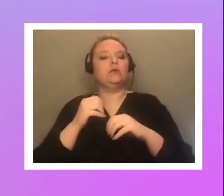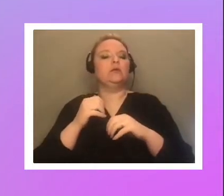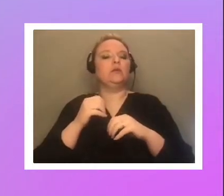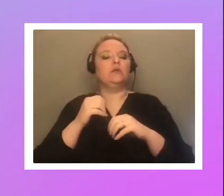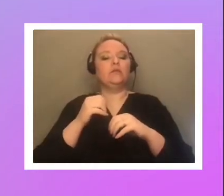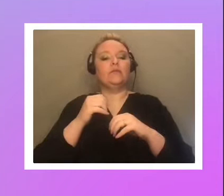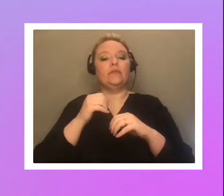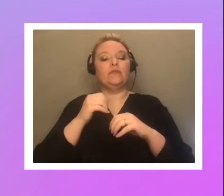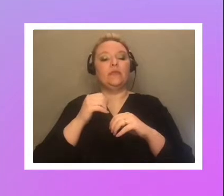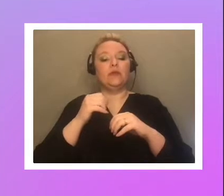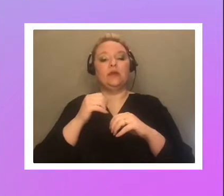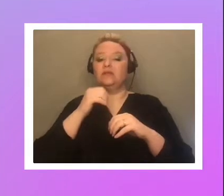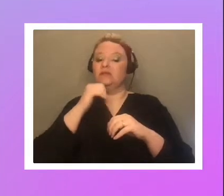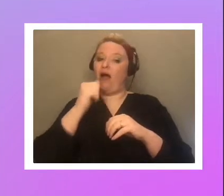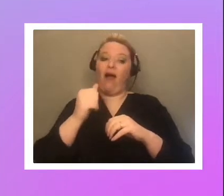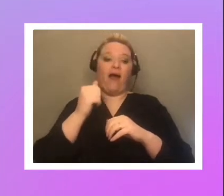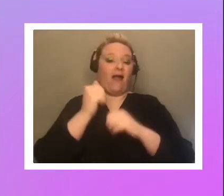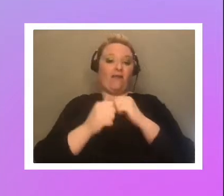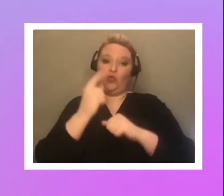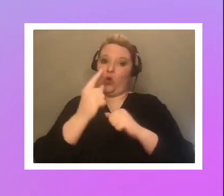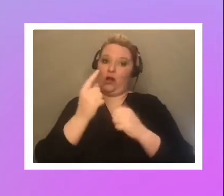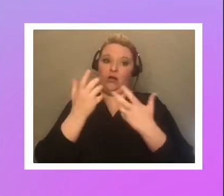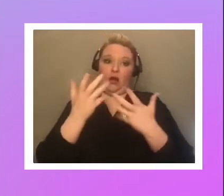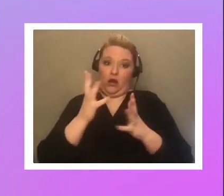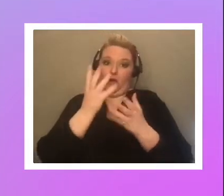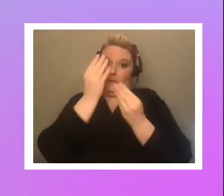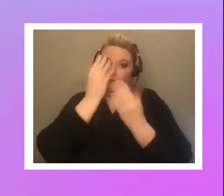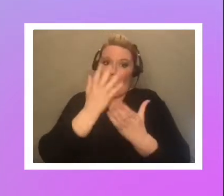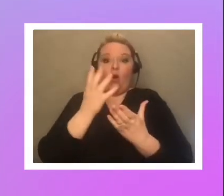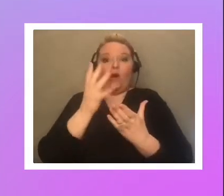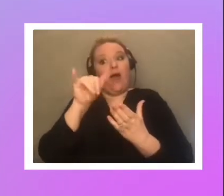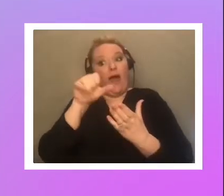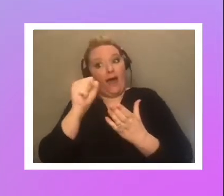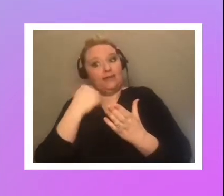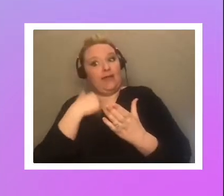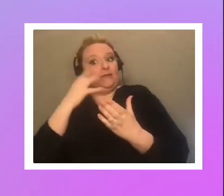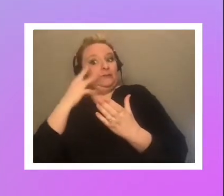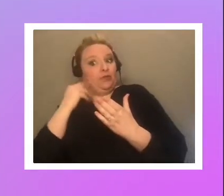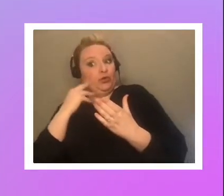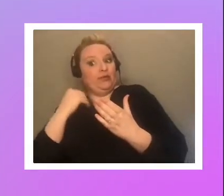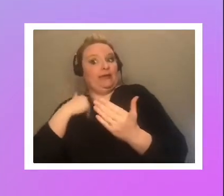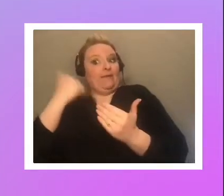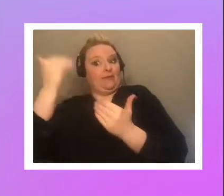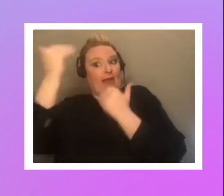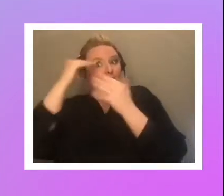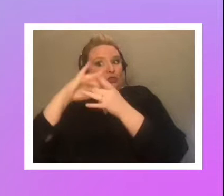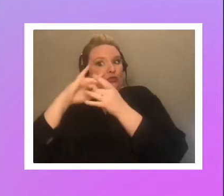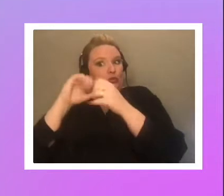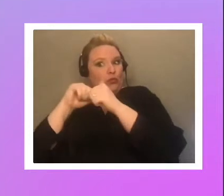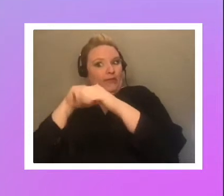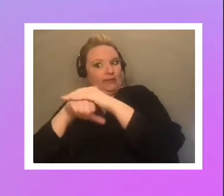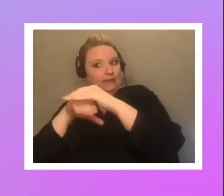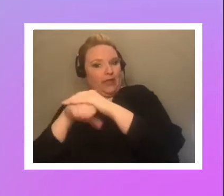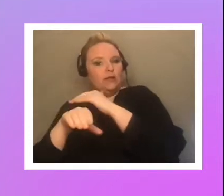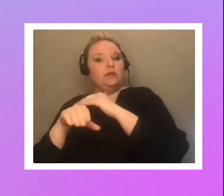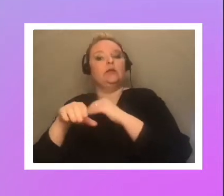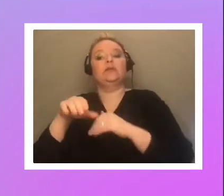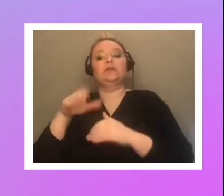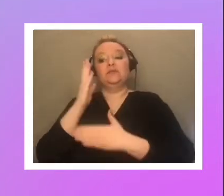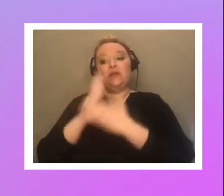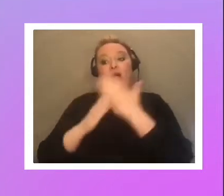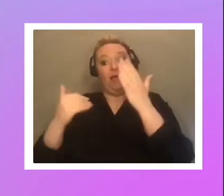have accessibility knowledge and experience is able to translate that